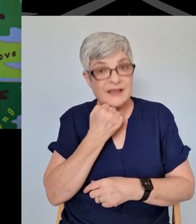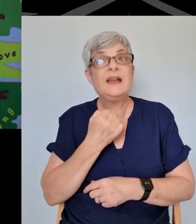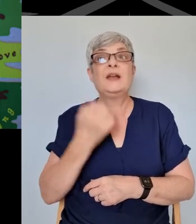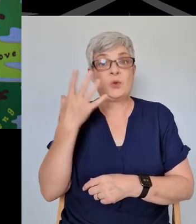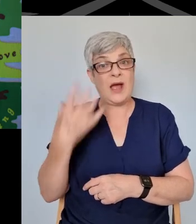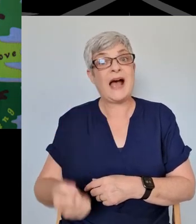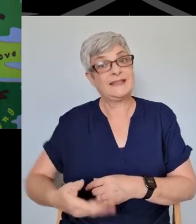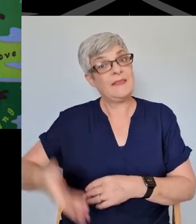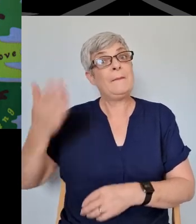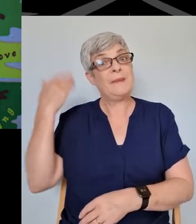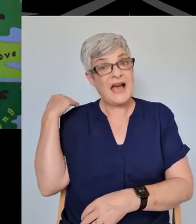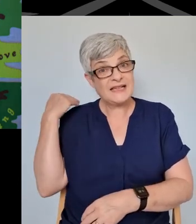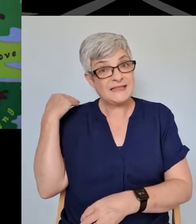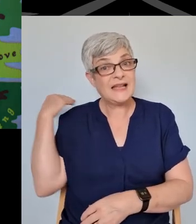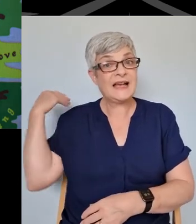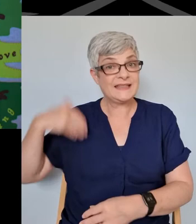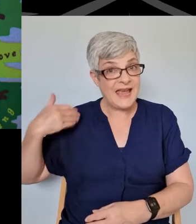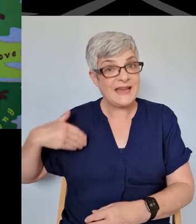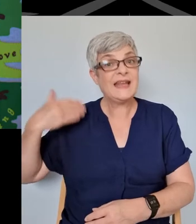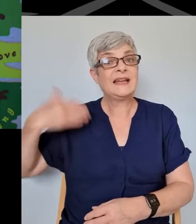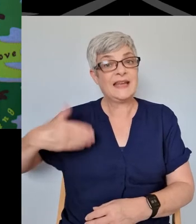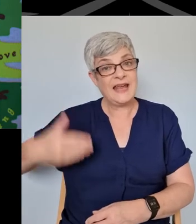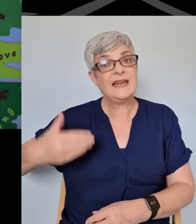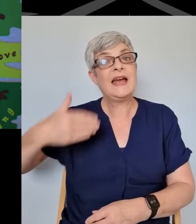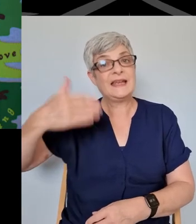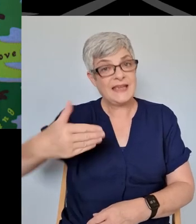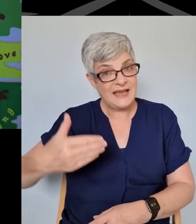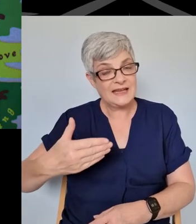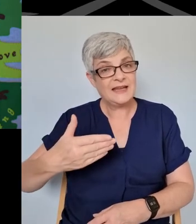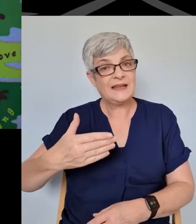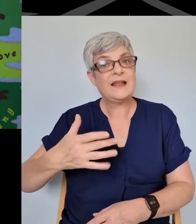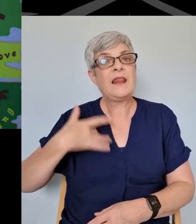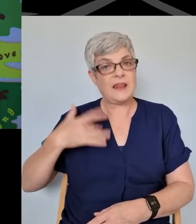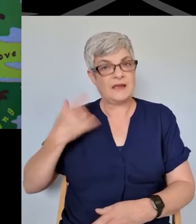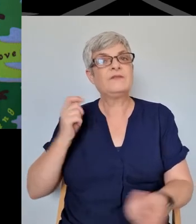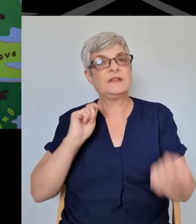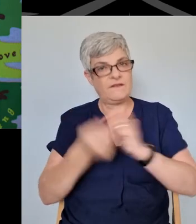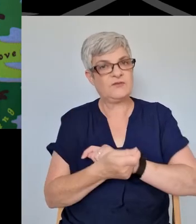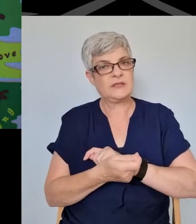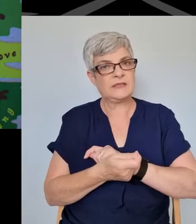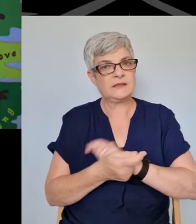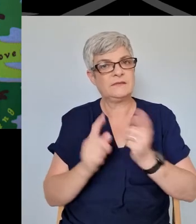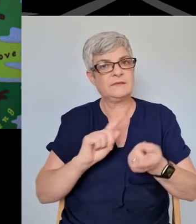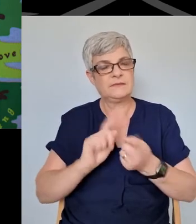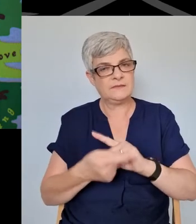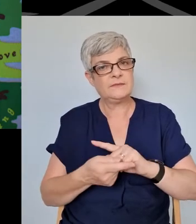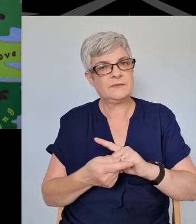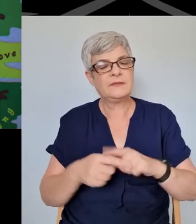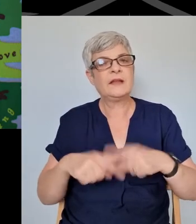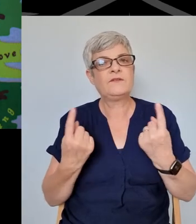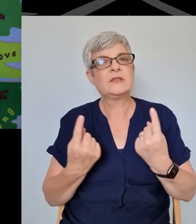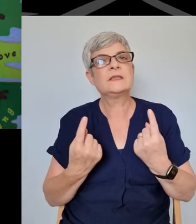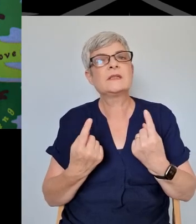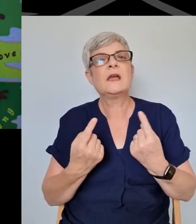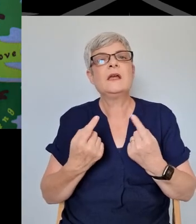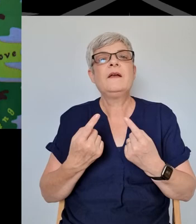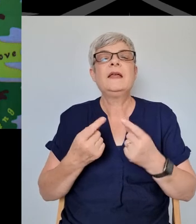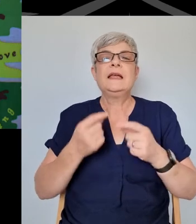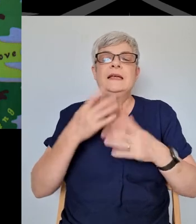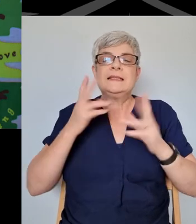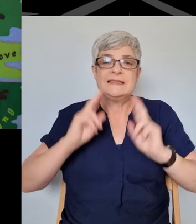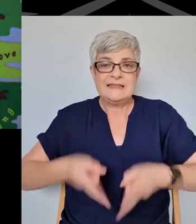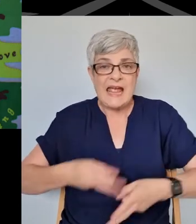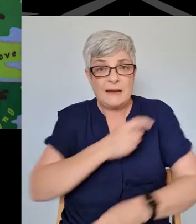has time and again made that difference in life. The one who made the dead bones live. The one who